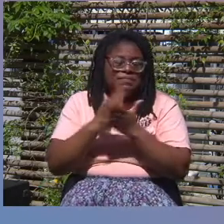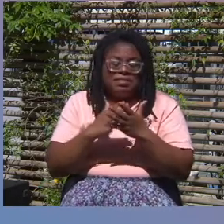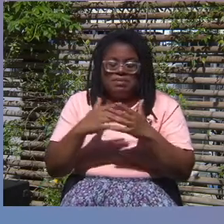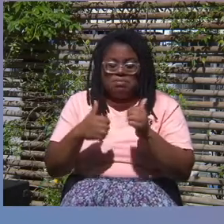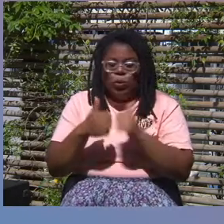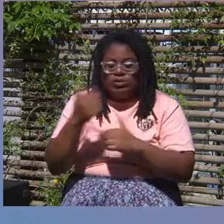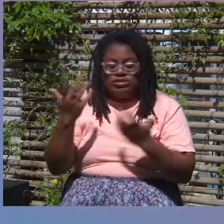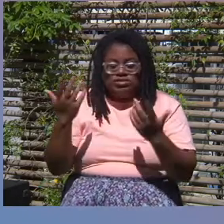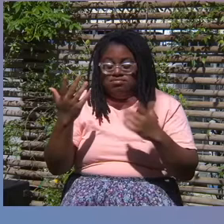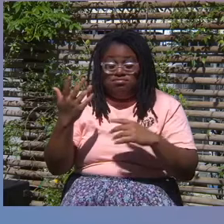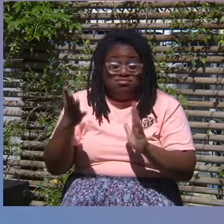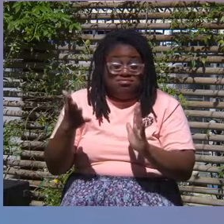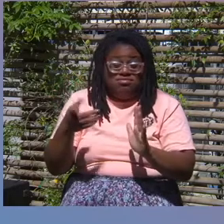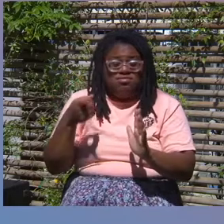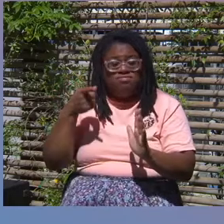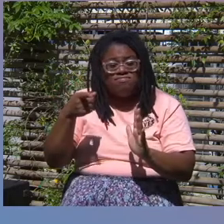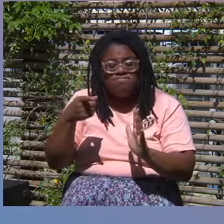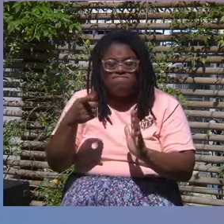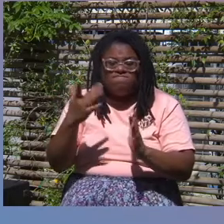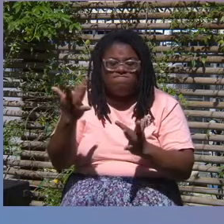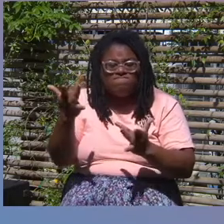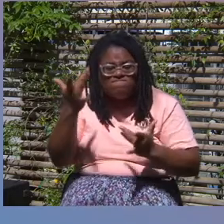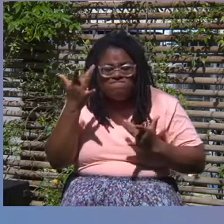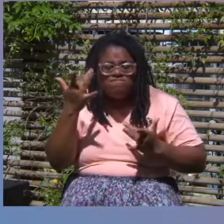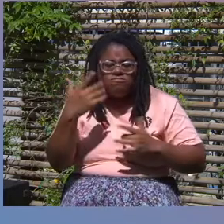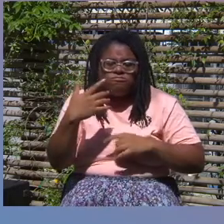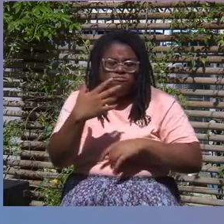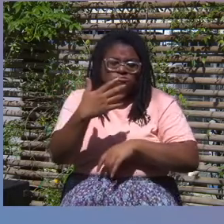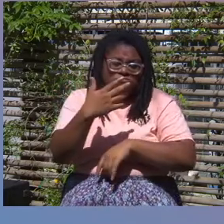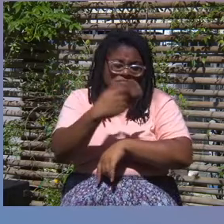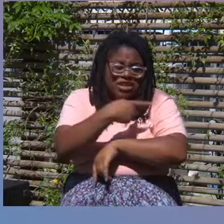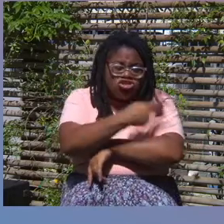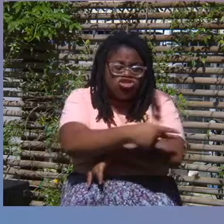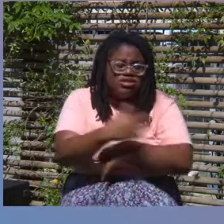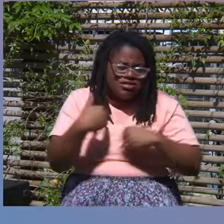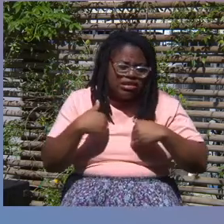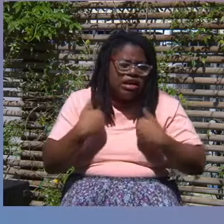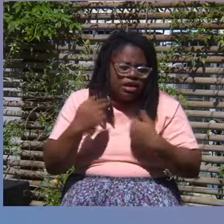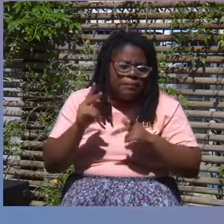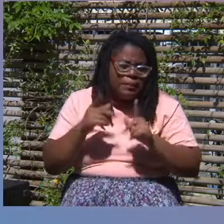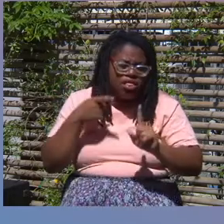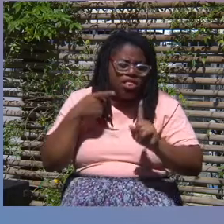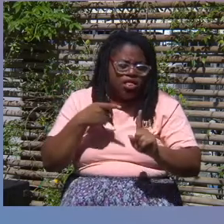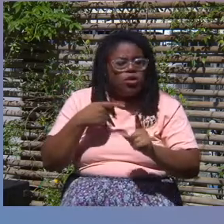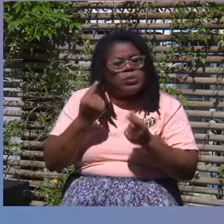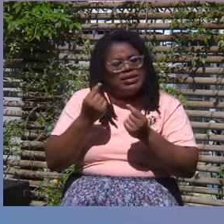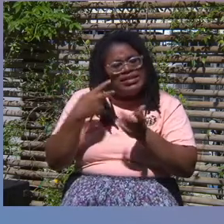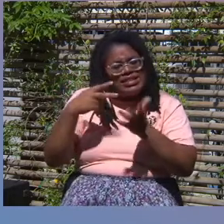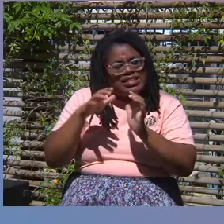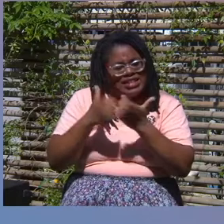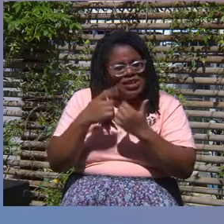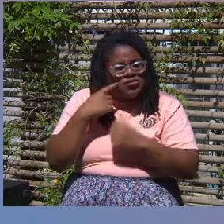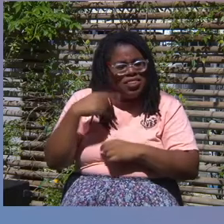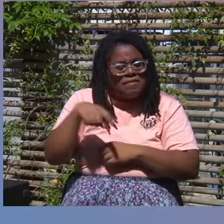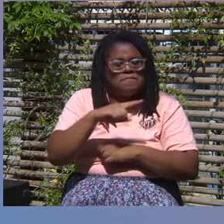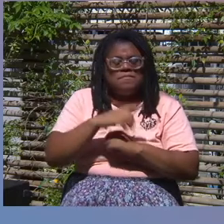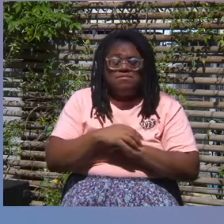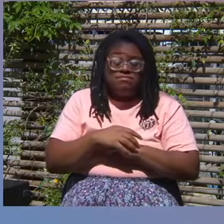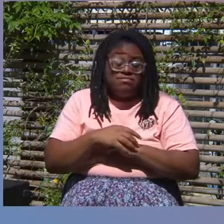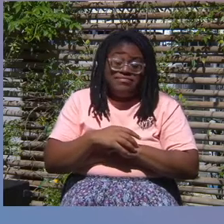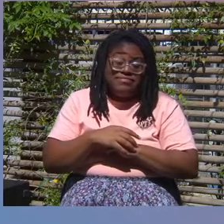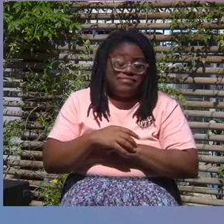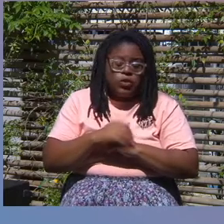most critically ill patients, young people in particular, and we did dance classes. For it was